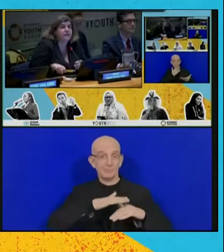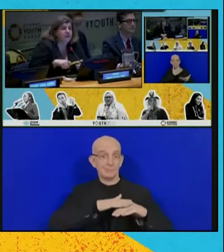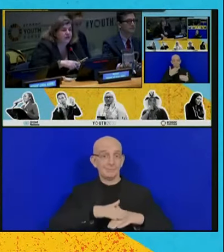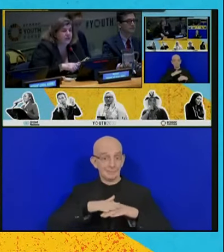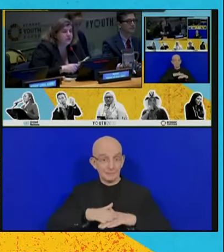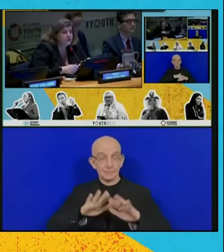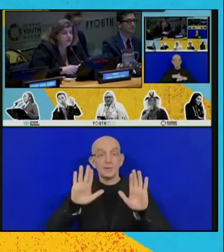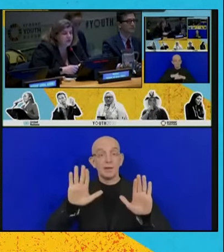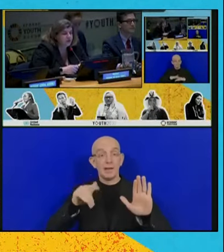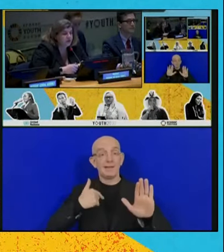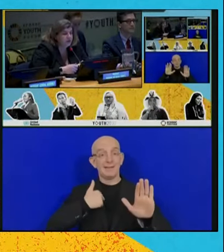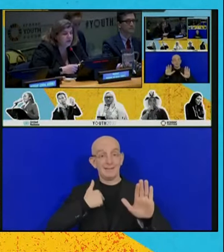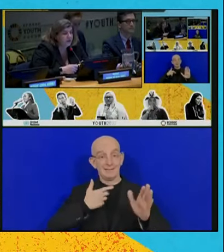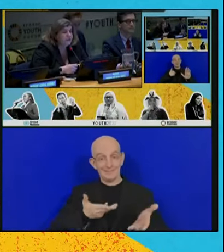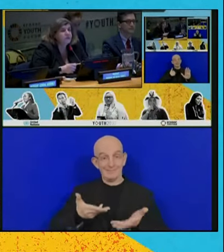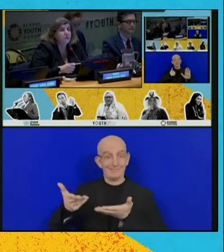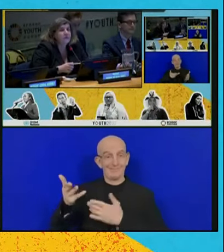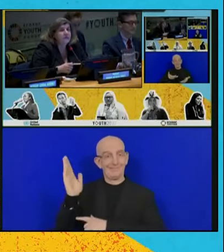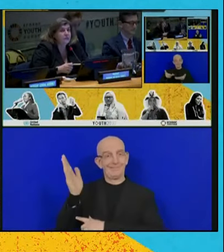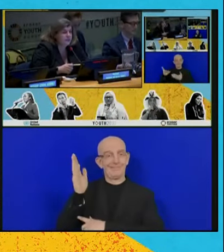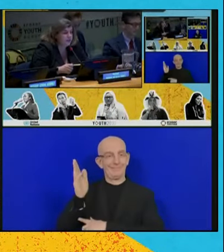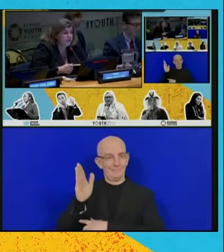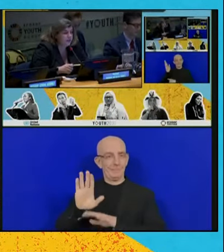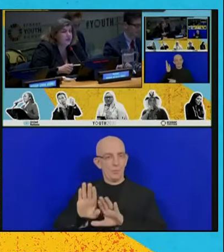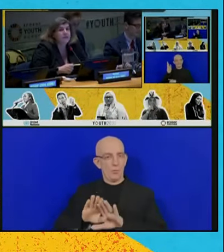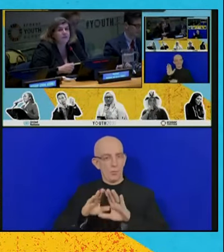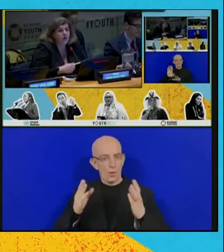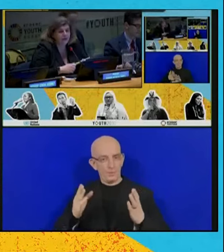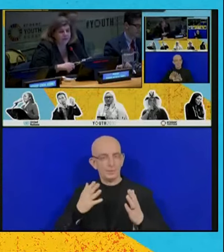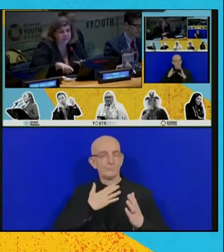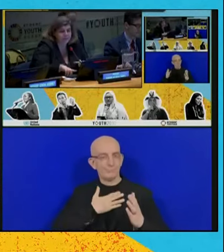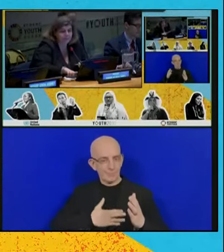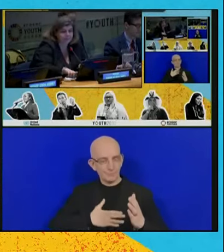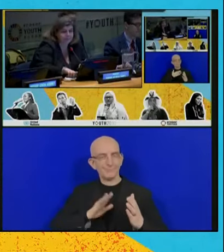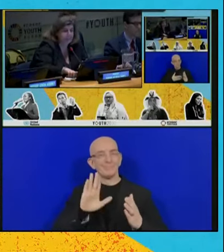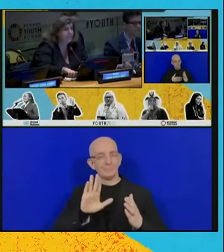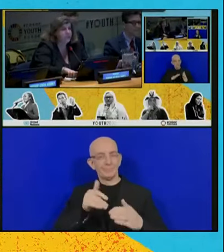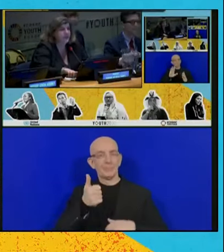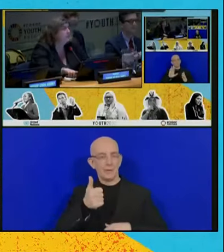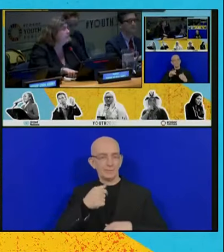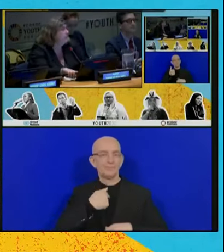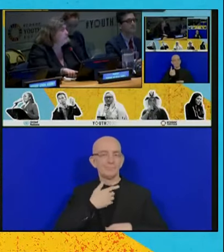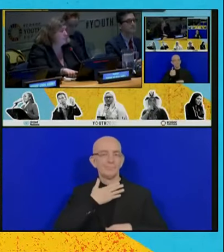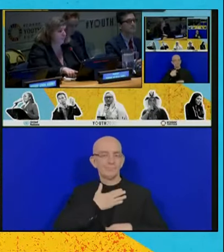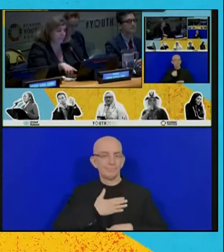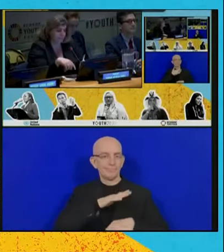an introductory video of the 2023 Youth Forum. Please play the video.